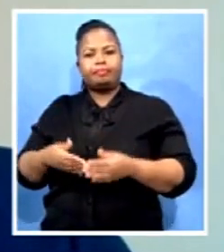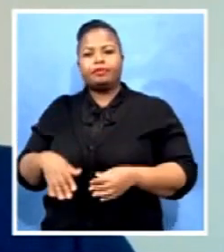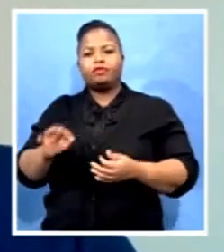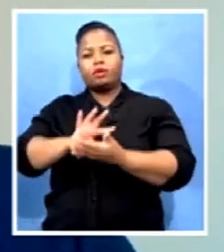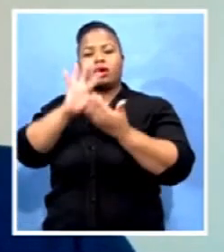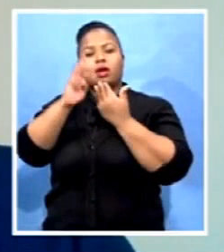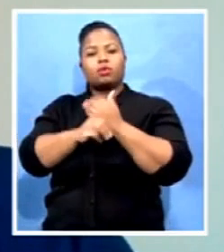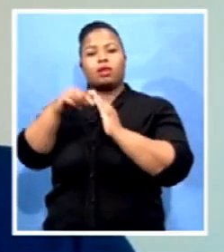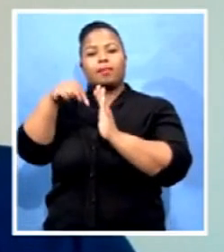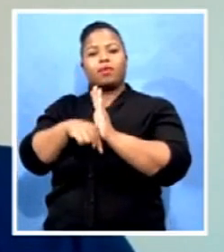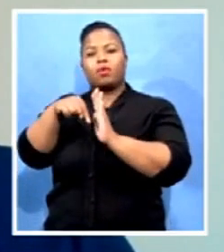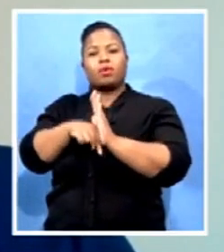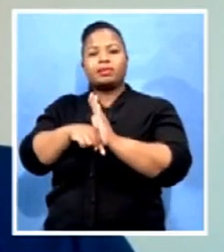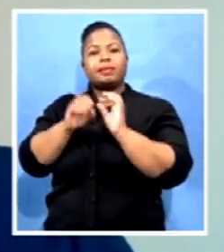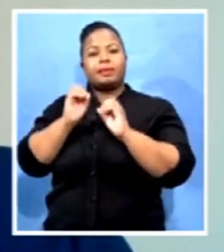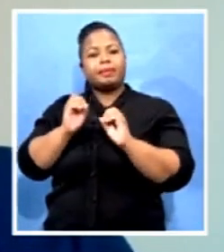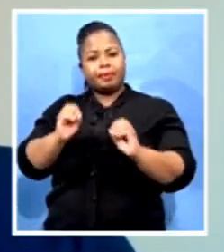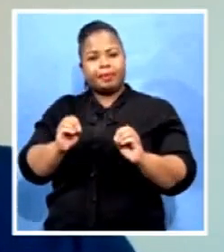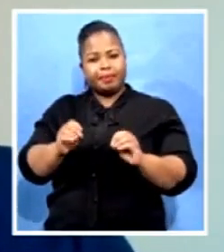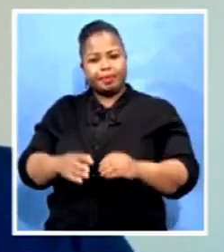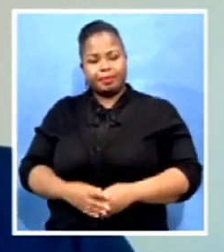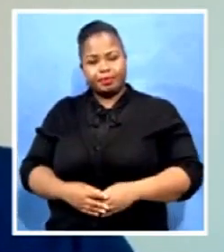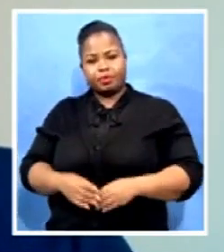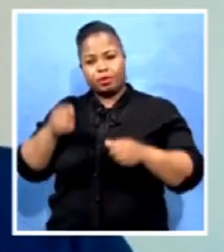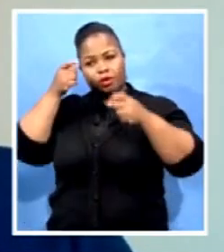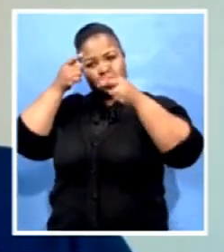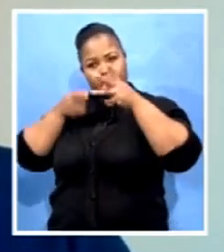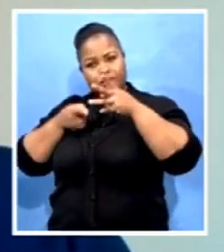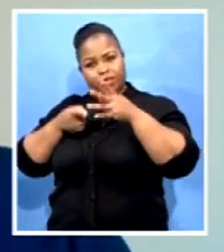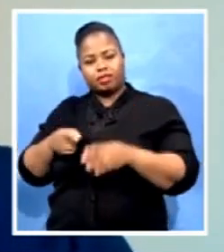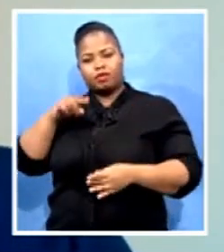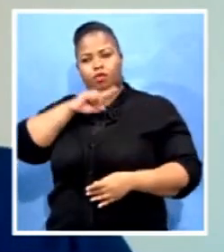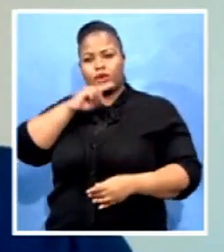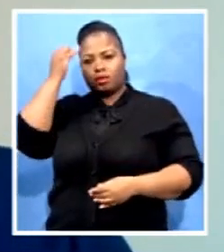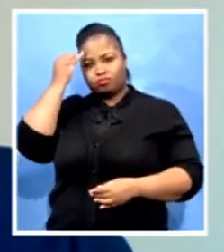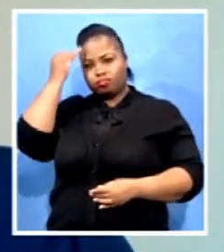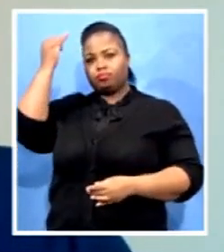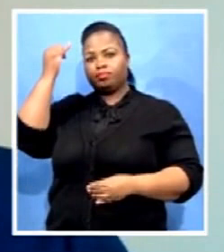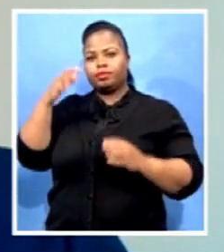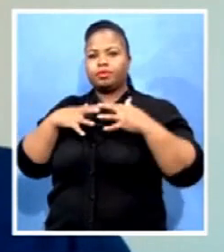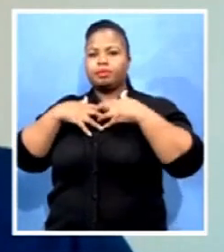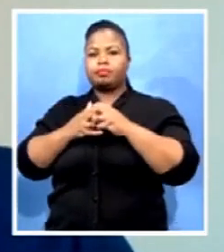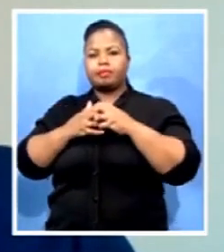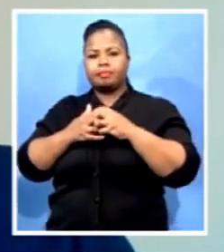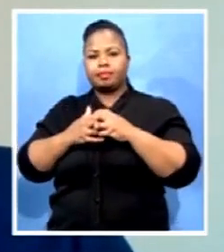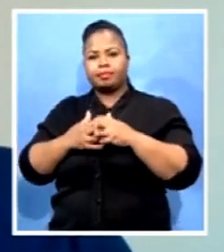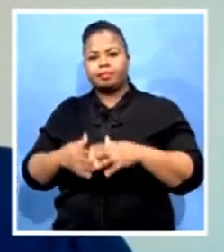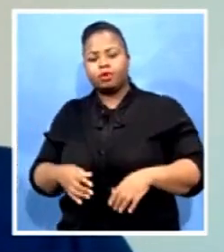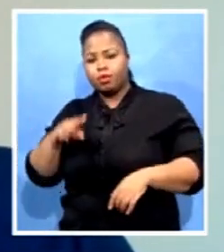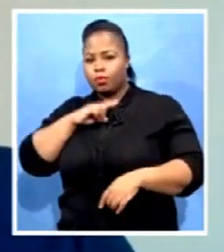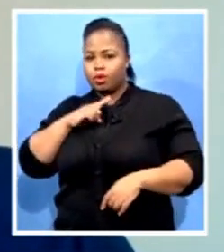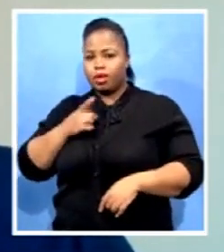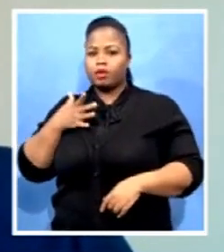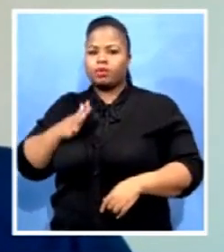the major objective of this initiative that we have kickstarted is that we want to save lives, okay? And then we also want